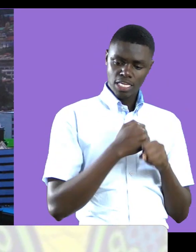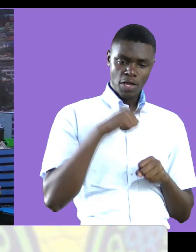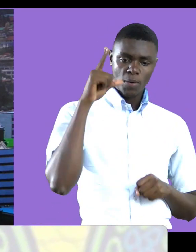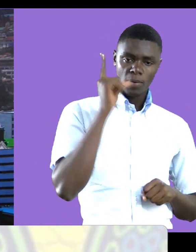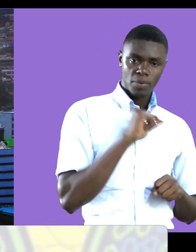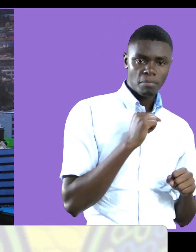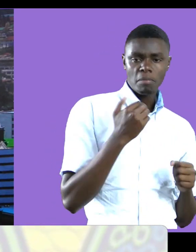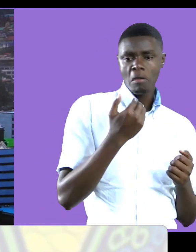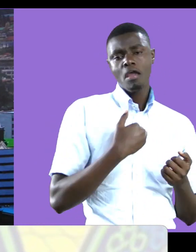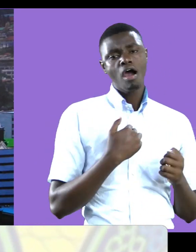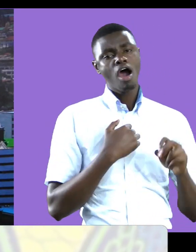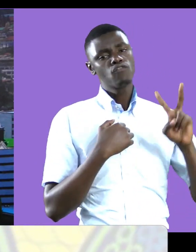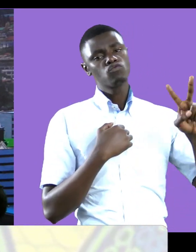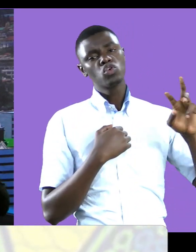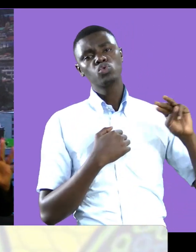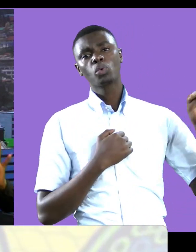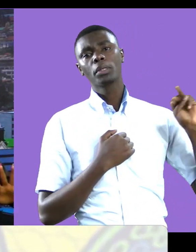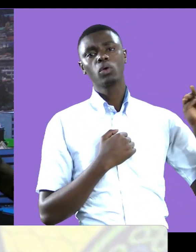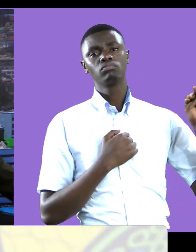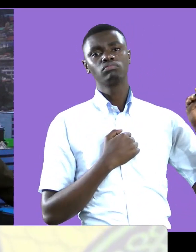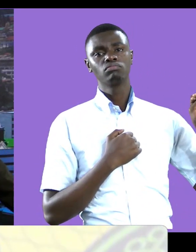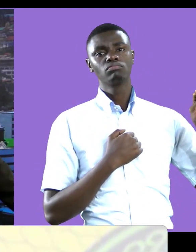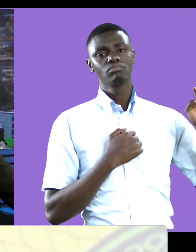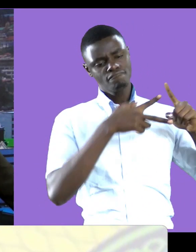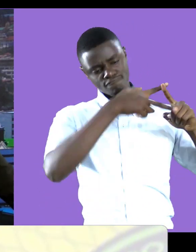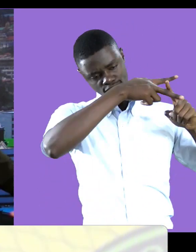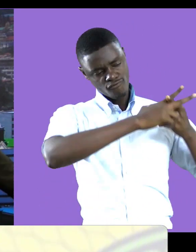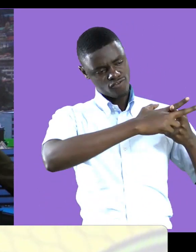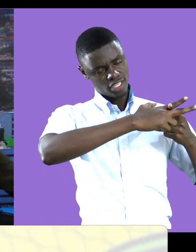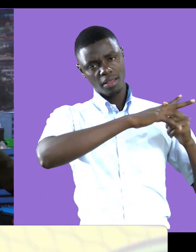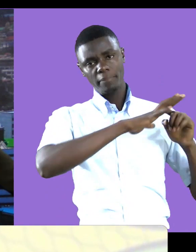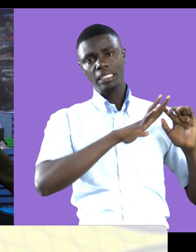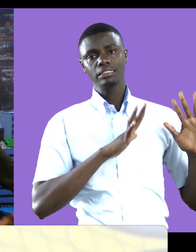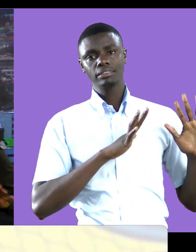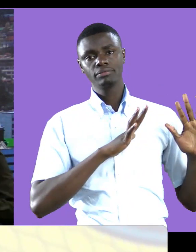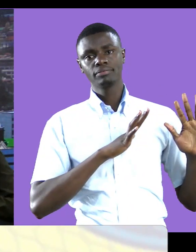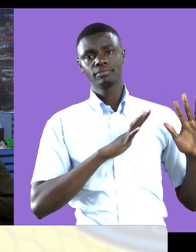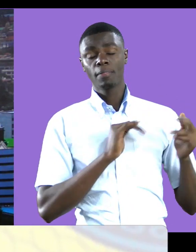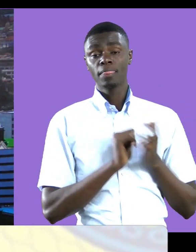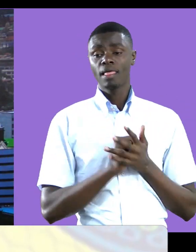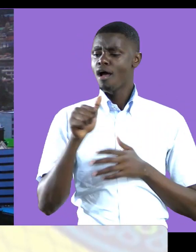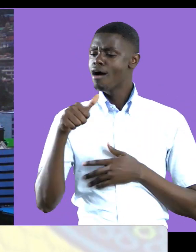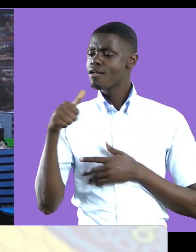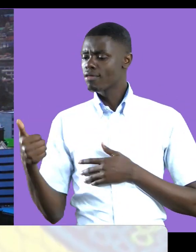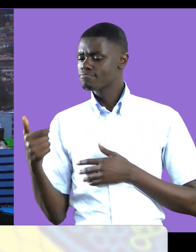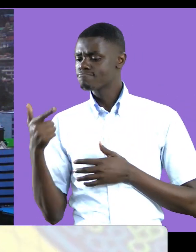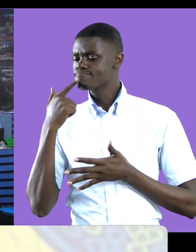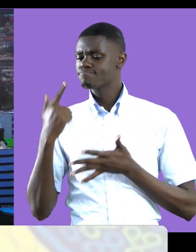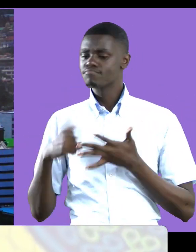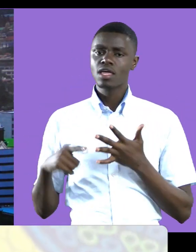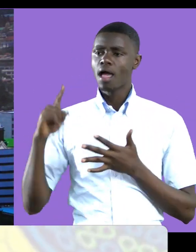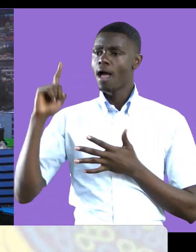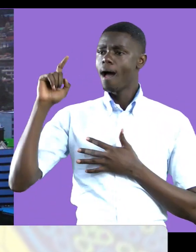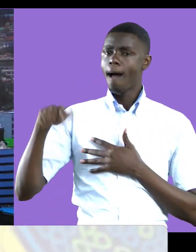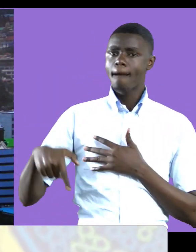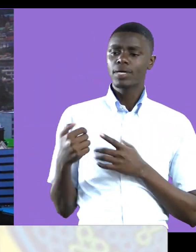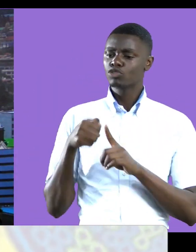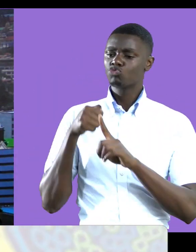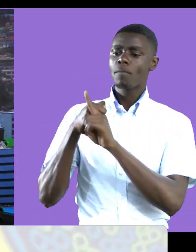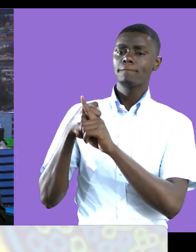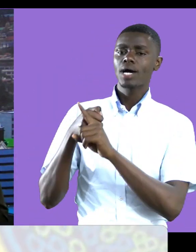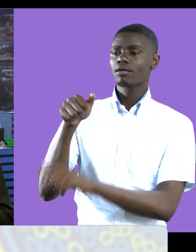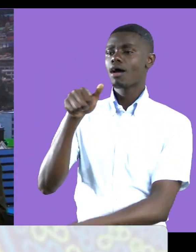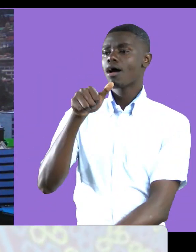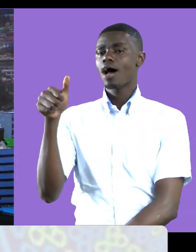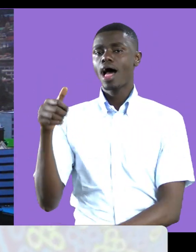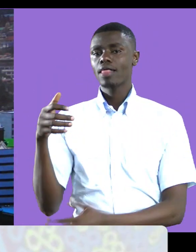kama milioni mbili. Hiyo imesimama tu mahali, hiyo alishikwa na nini. Kuna mwingine ni I have to impact other people. Right. That to me